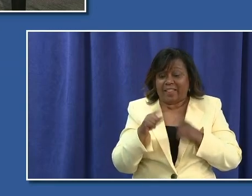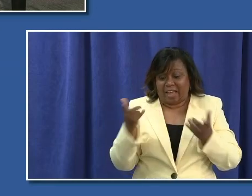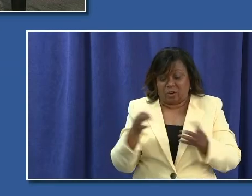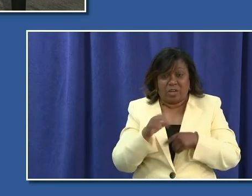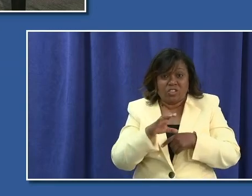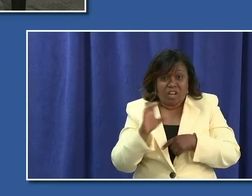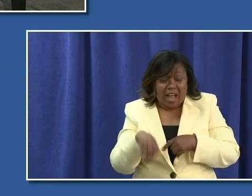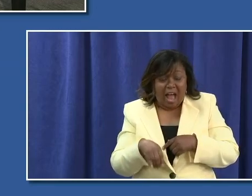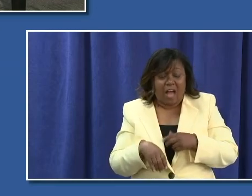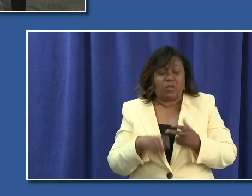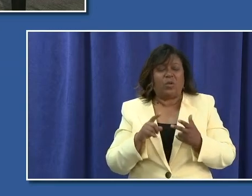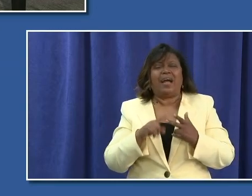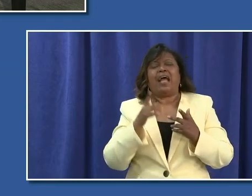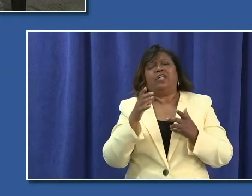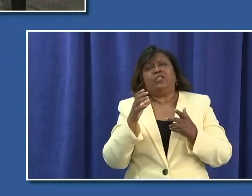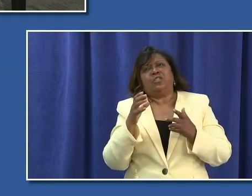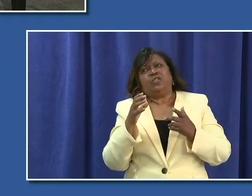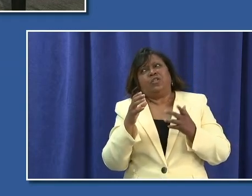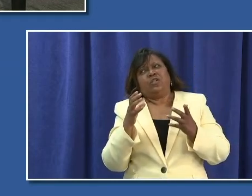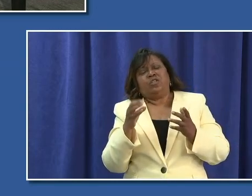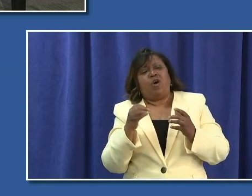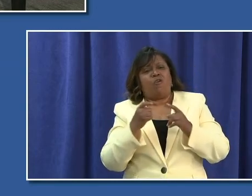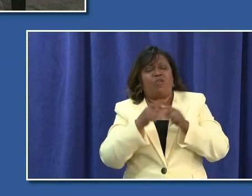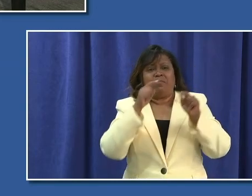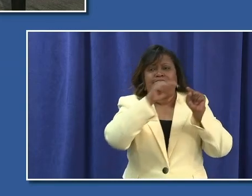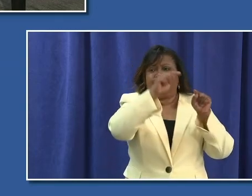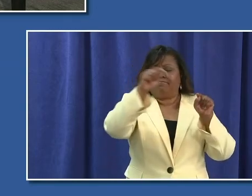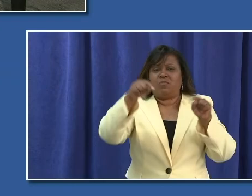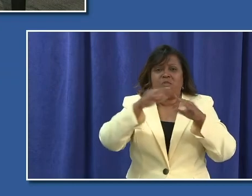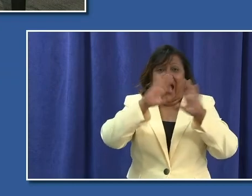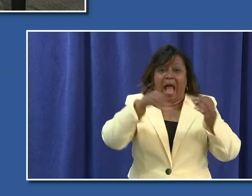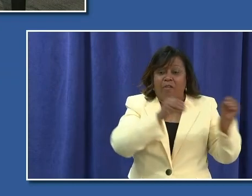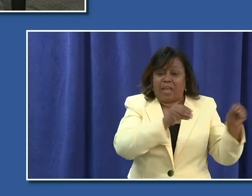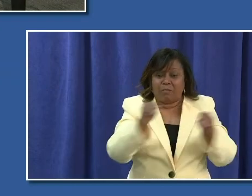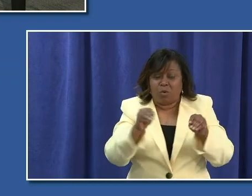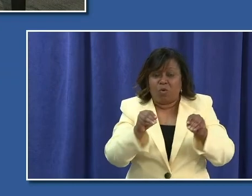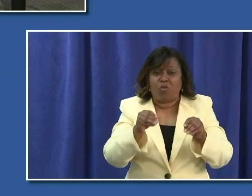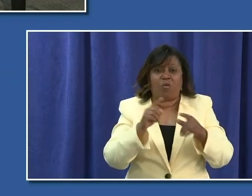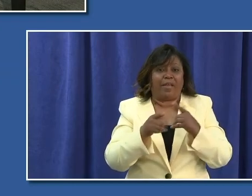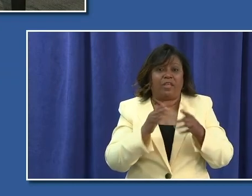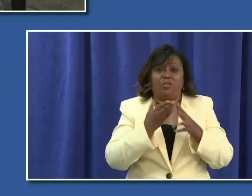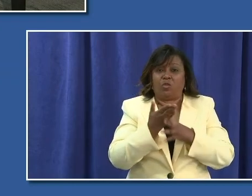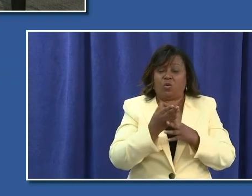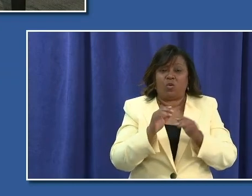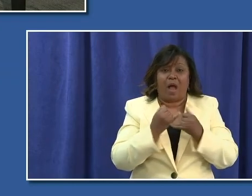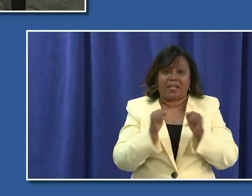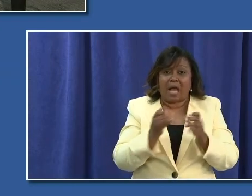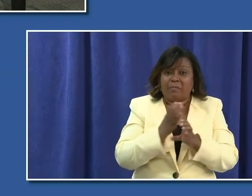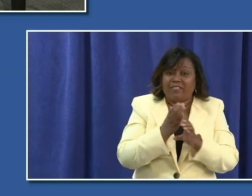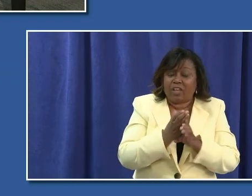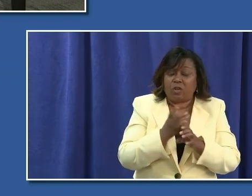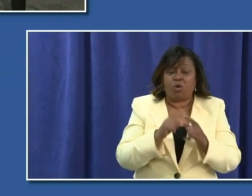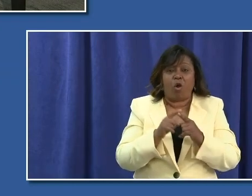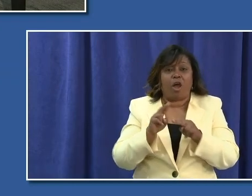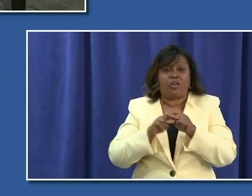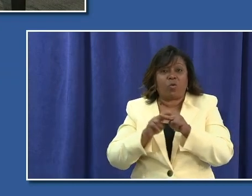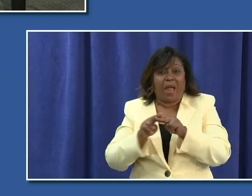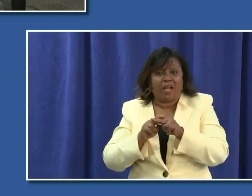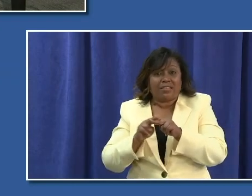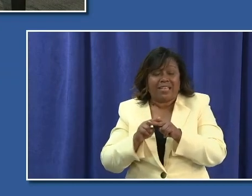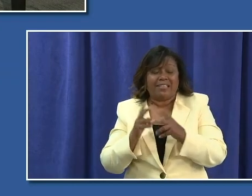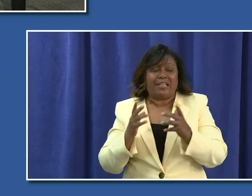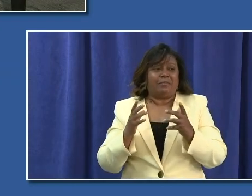here in Chicago. And so from everything from how they move their goods, whether it's through autonomous vehicles or on our rail